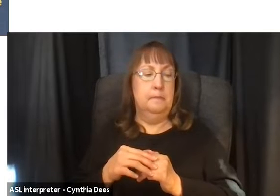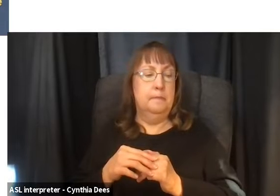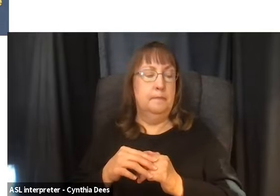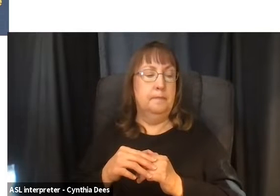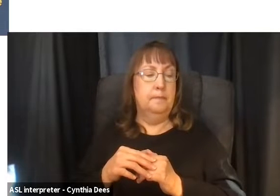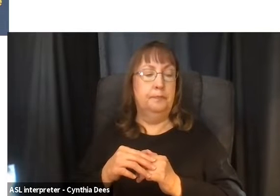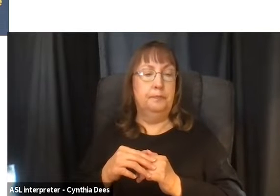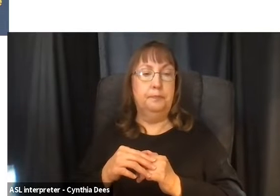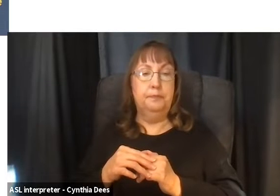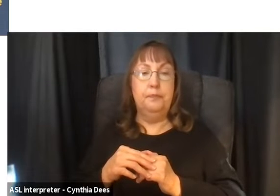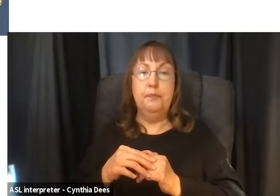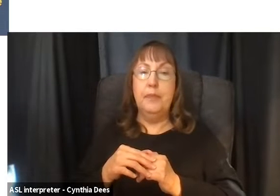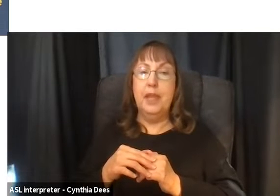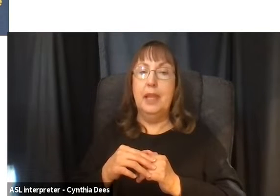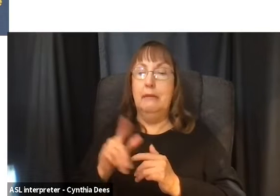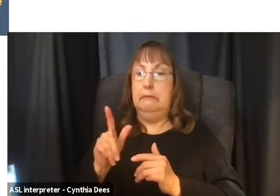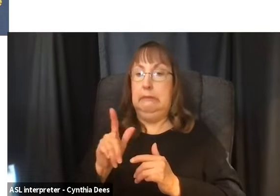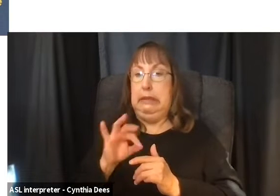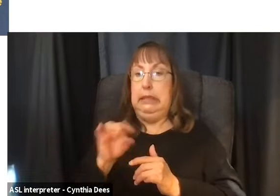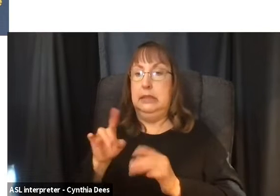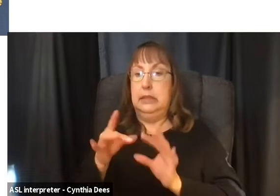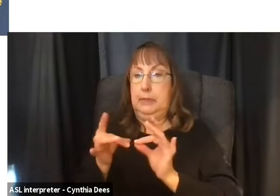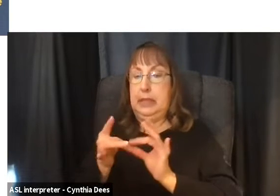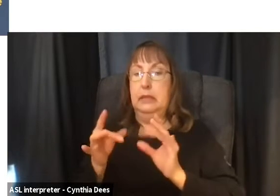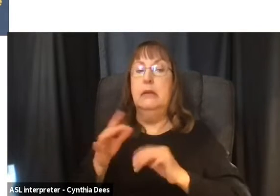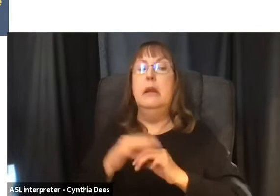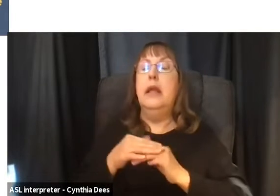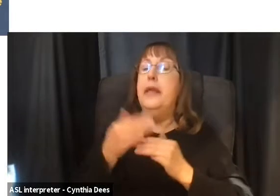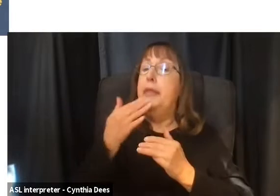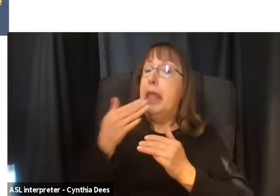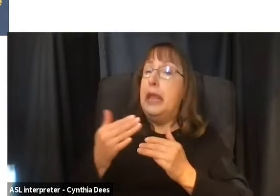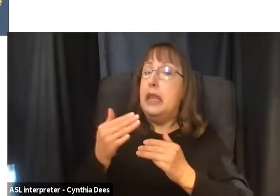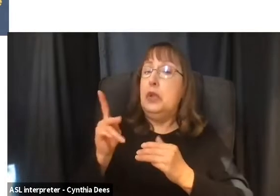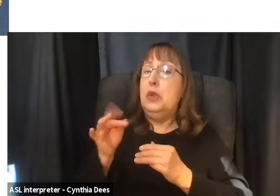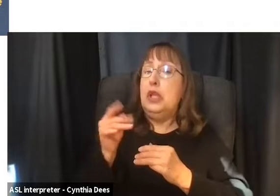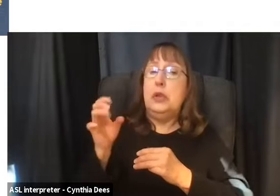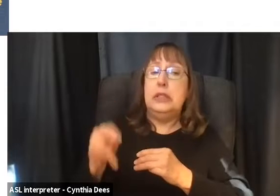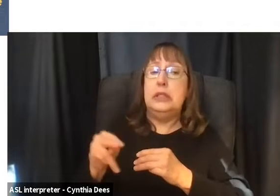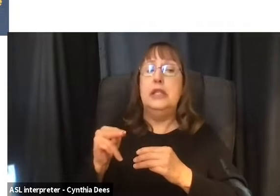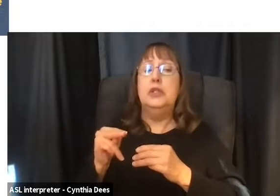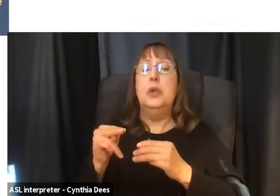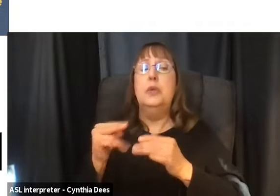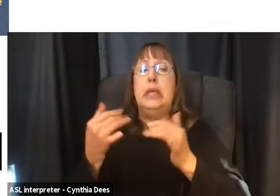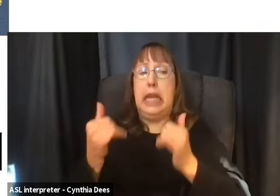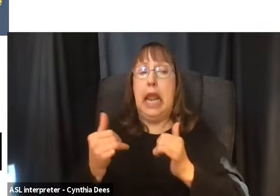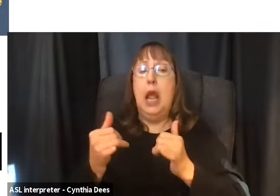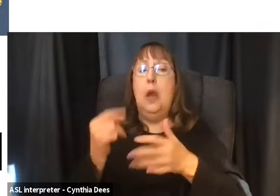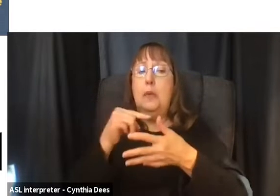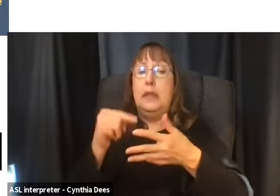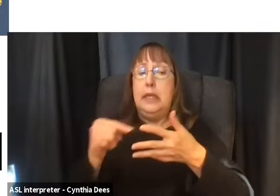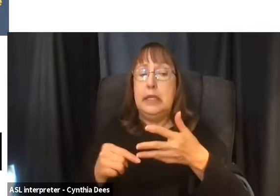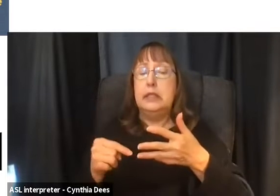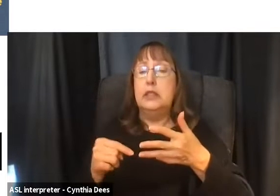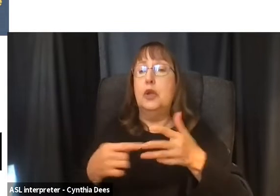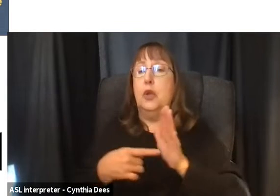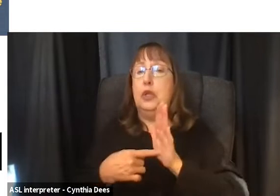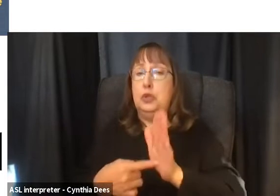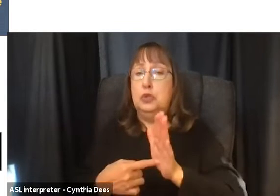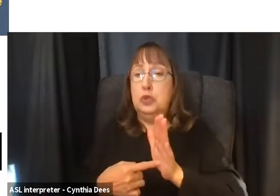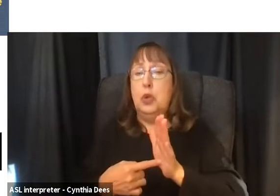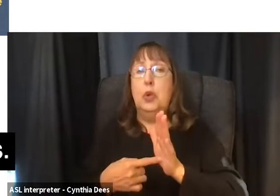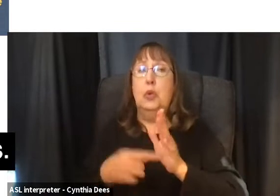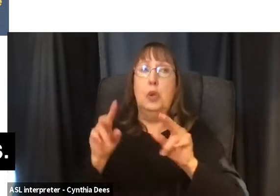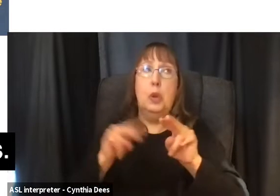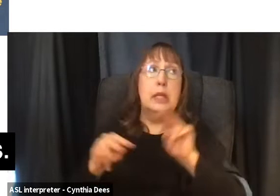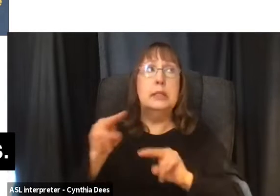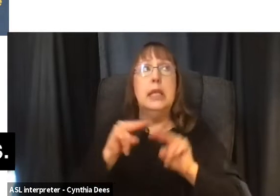Great. Thanks, Kirsten. So these next pieces are all going to be items that we are assessing,